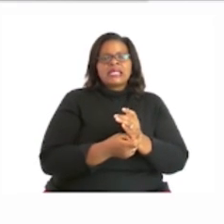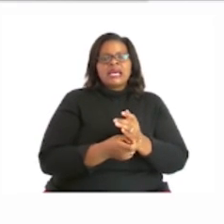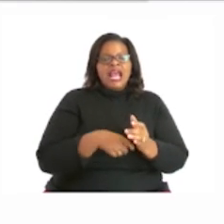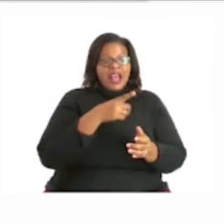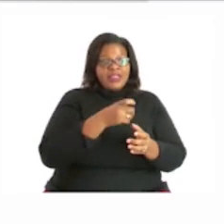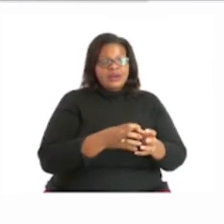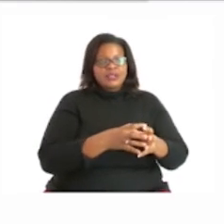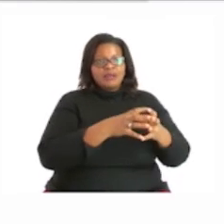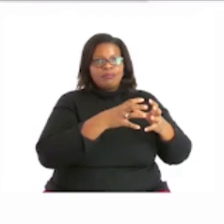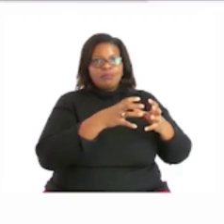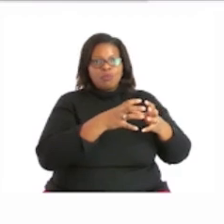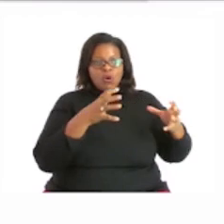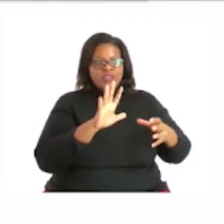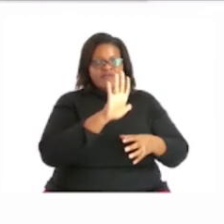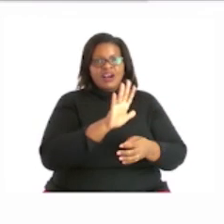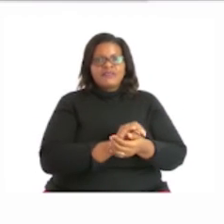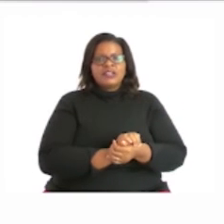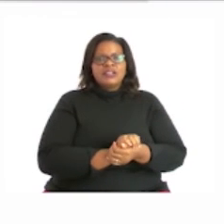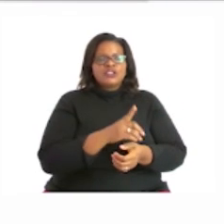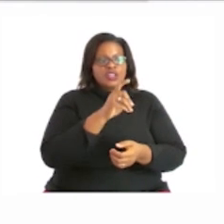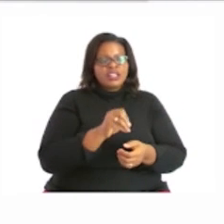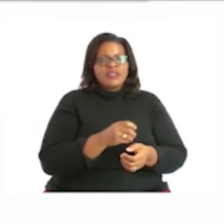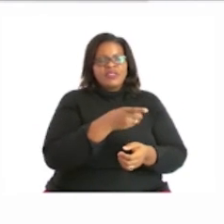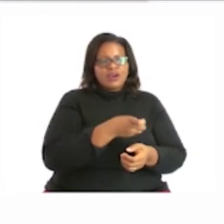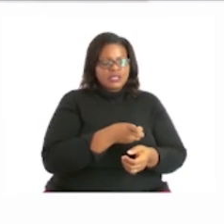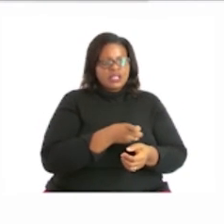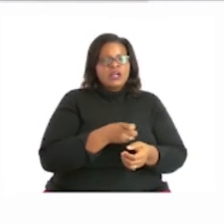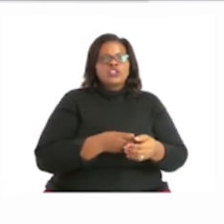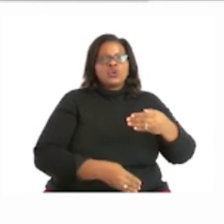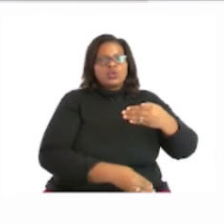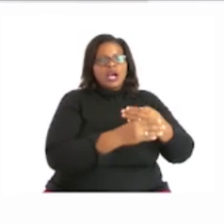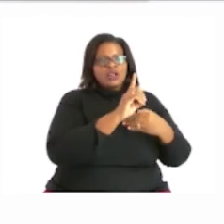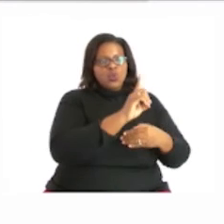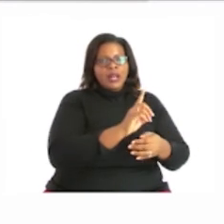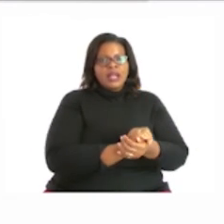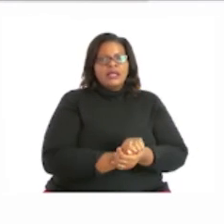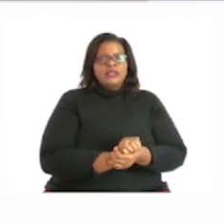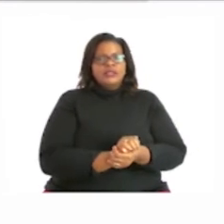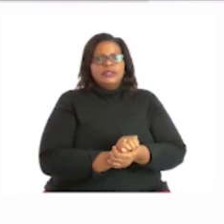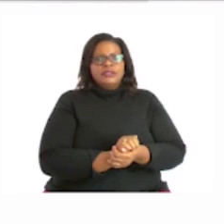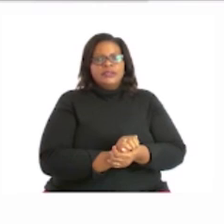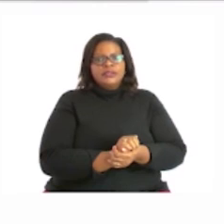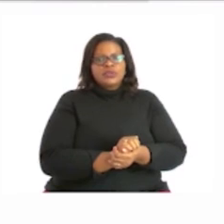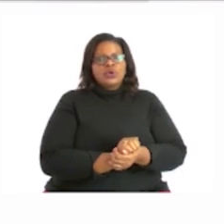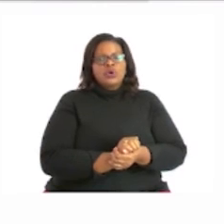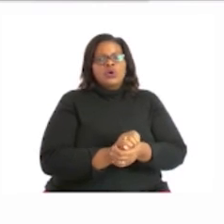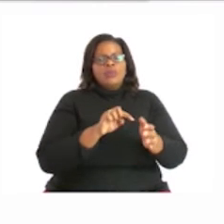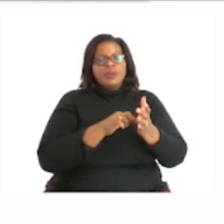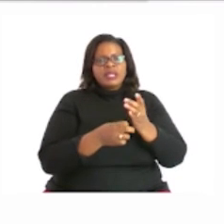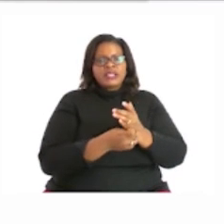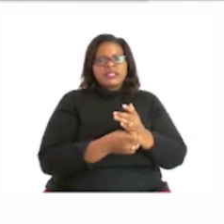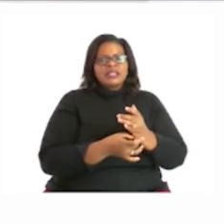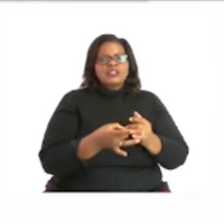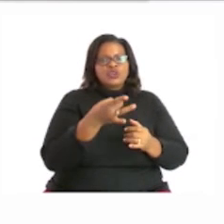more than 5, so the 10,000s become 1 bigger. We find our 1,000, we see it is an